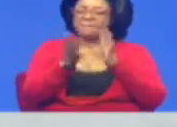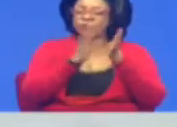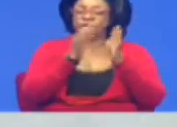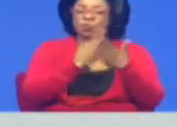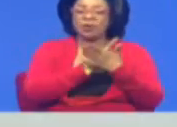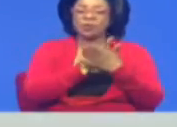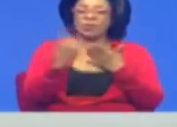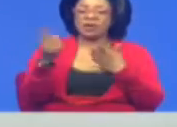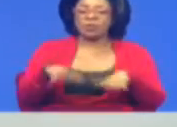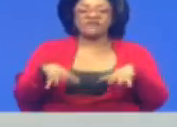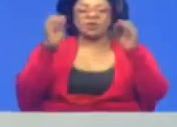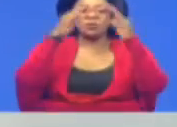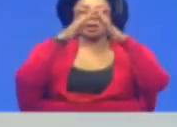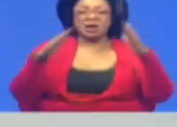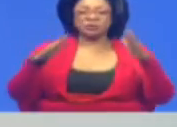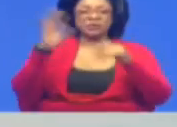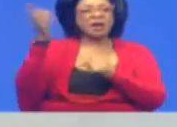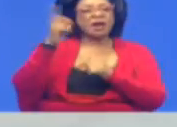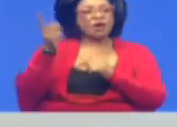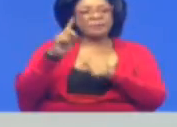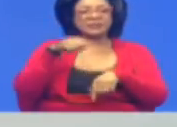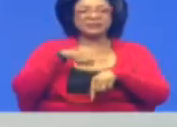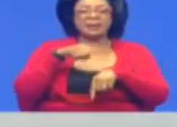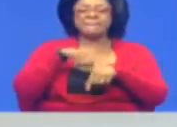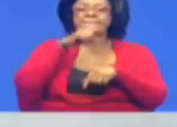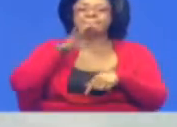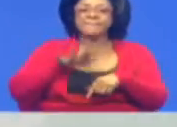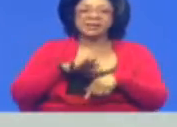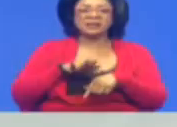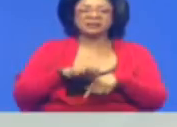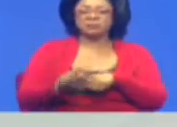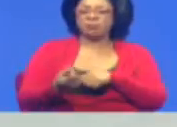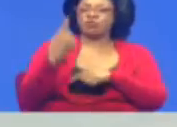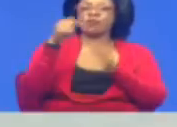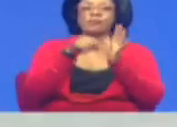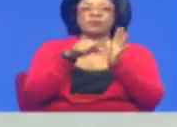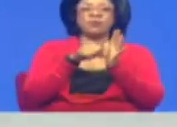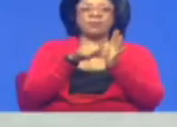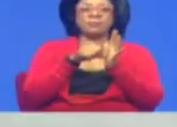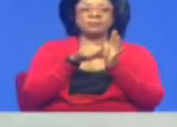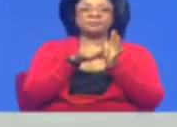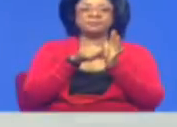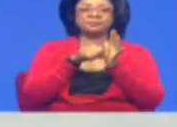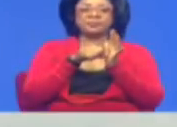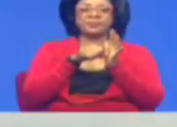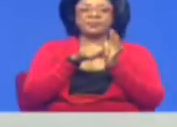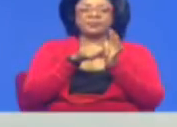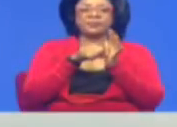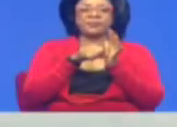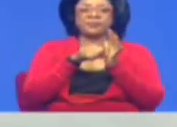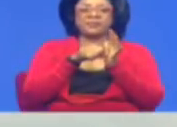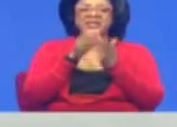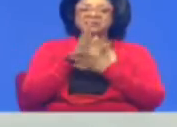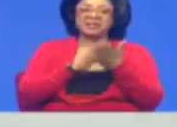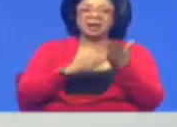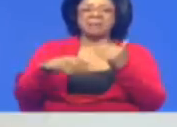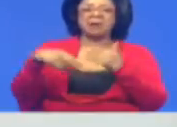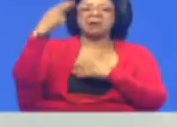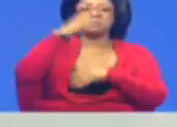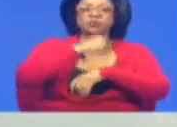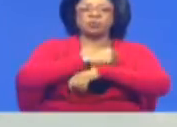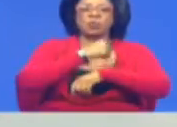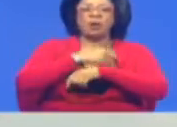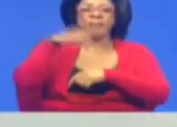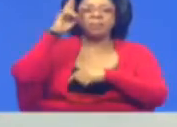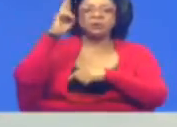found in a house in Nairobi after their parents raised an alarm. They're all teenagers in high school. Police say the girls had